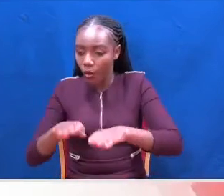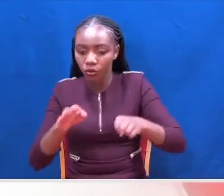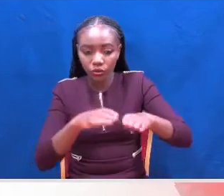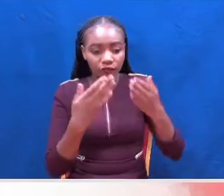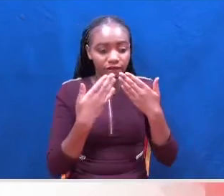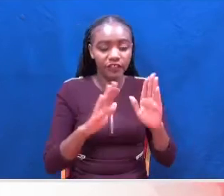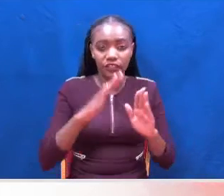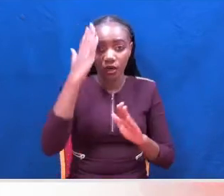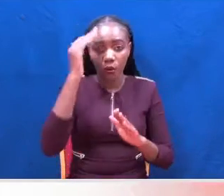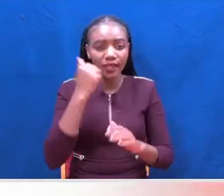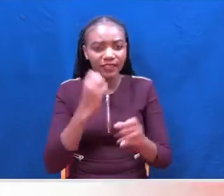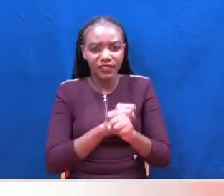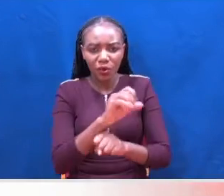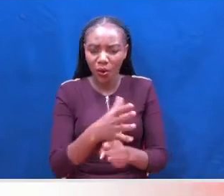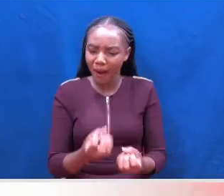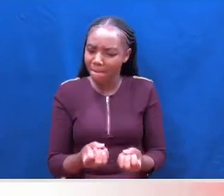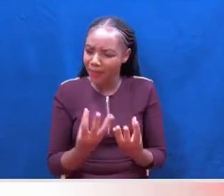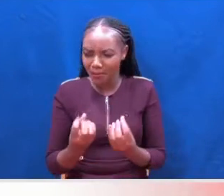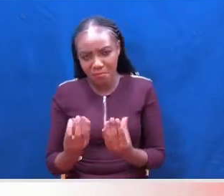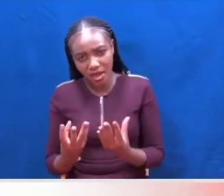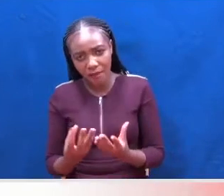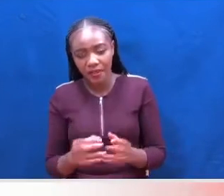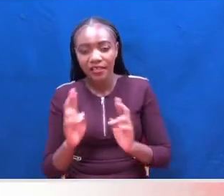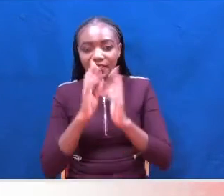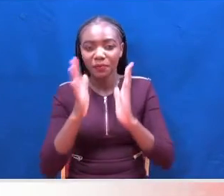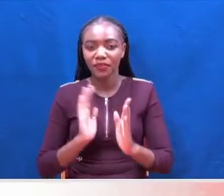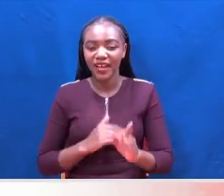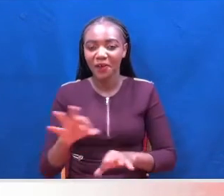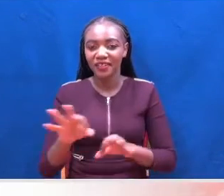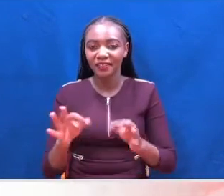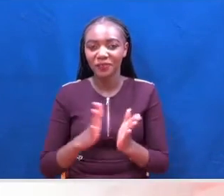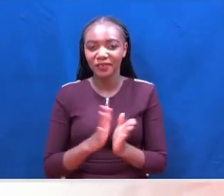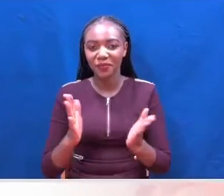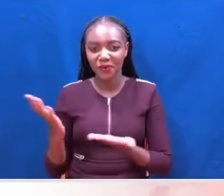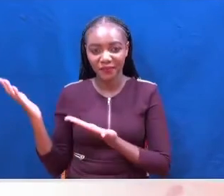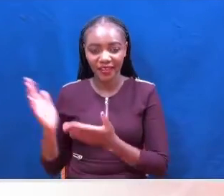COVID-19 infections. Our health reporter Zainab Mohammed now reports.